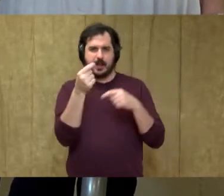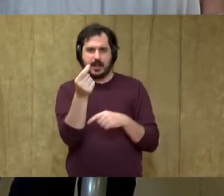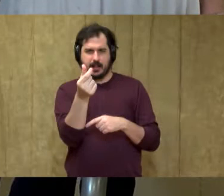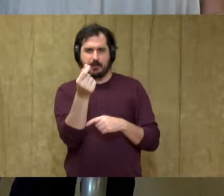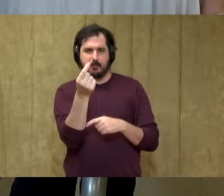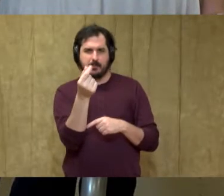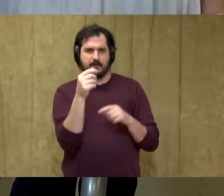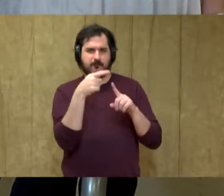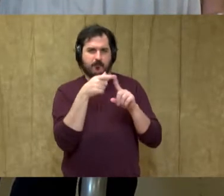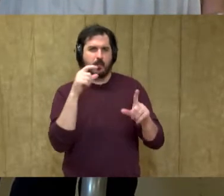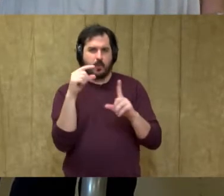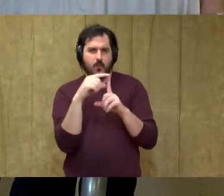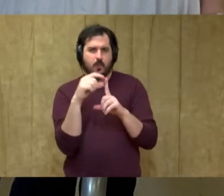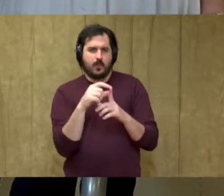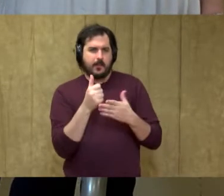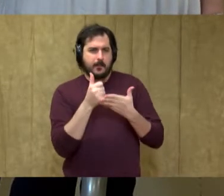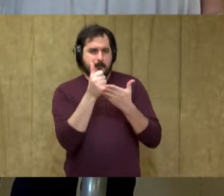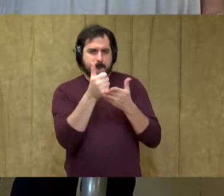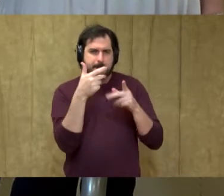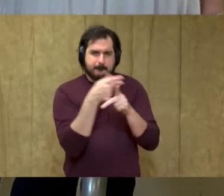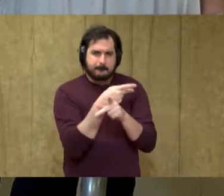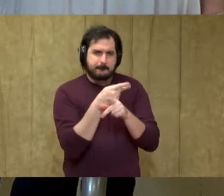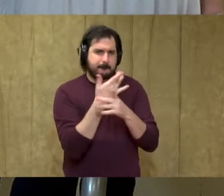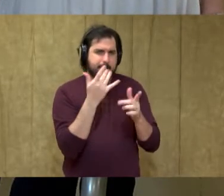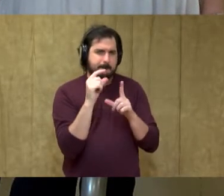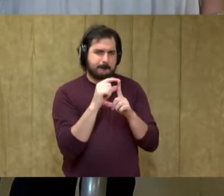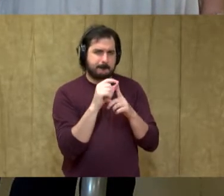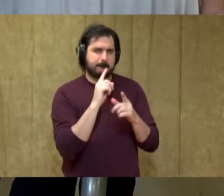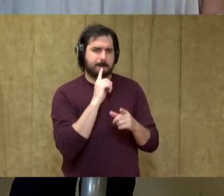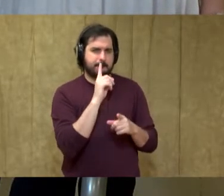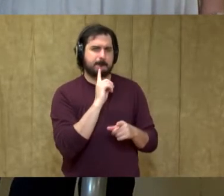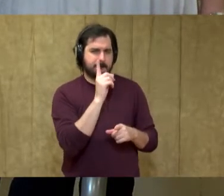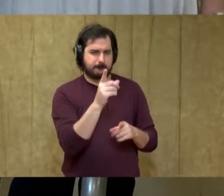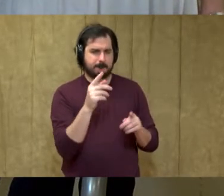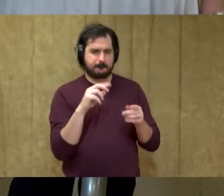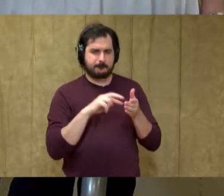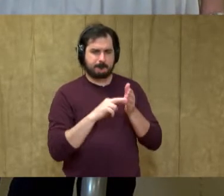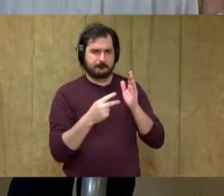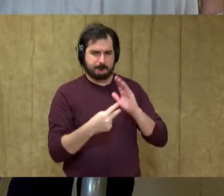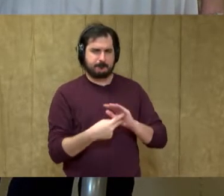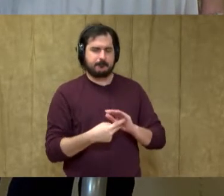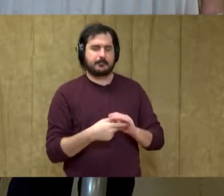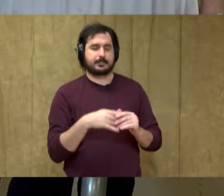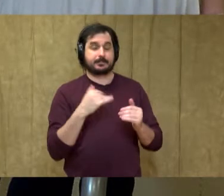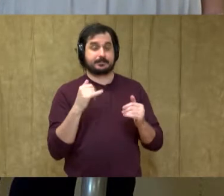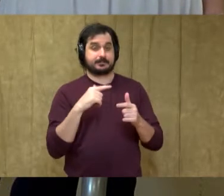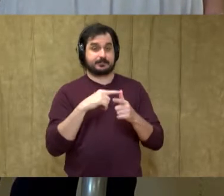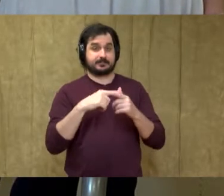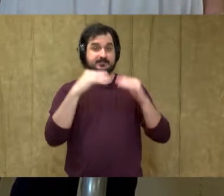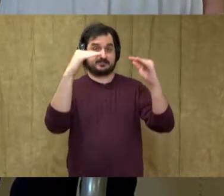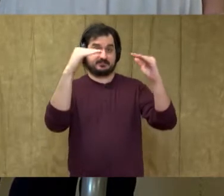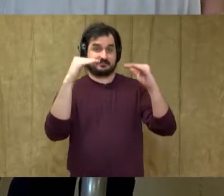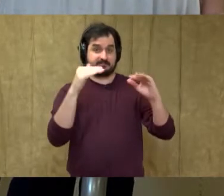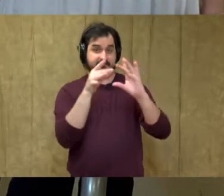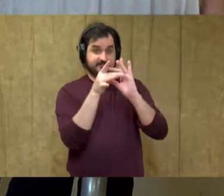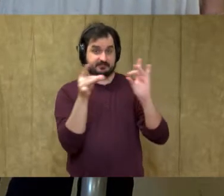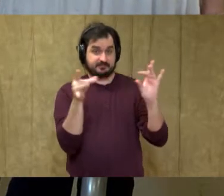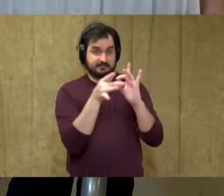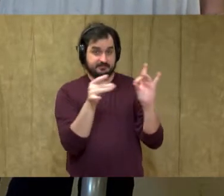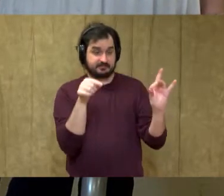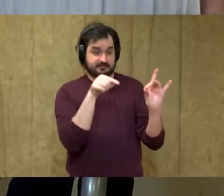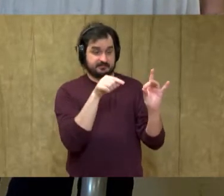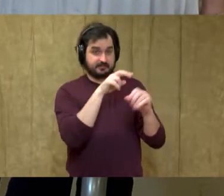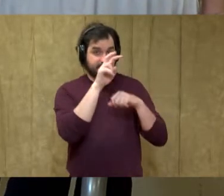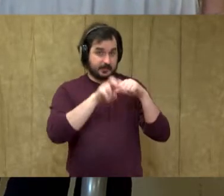word means as well. In the next sentence, this is where this, meaning the potato, this is where